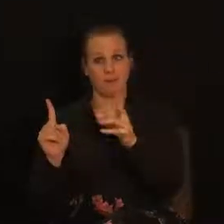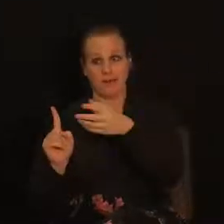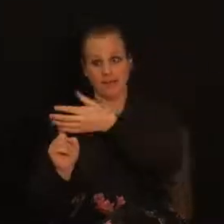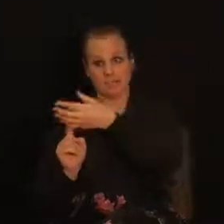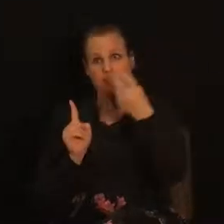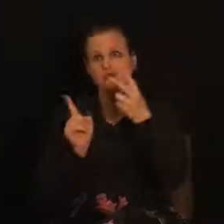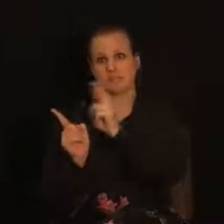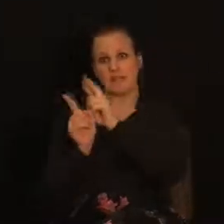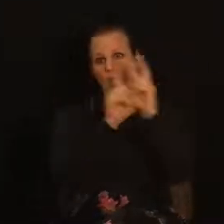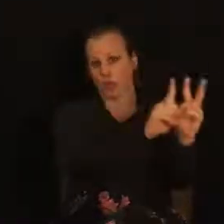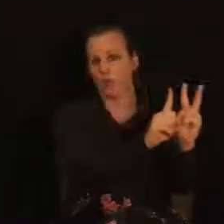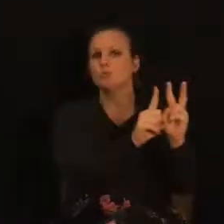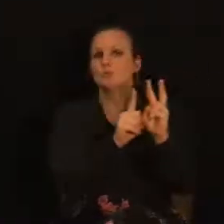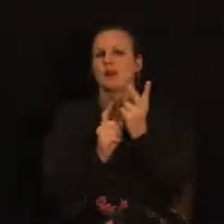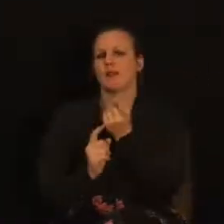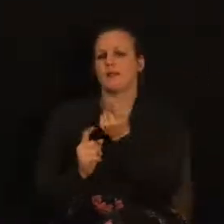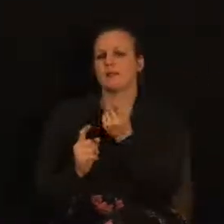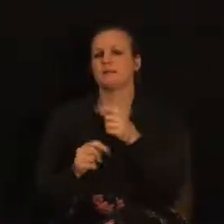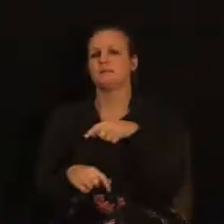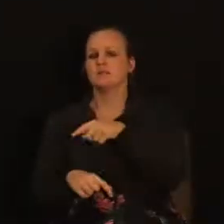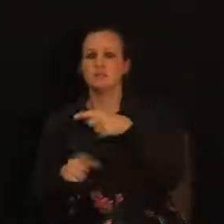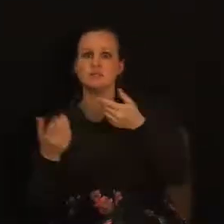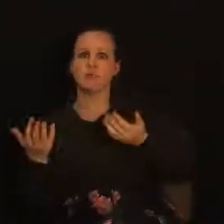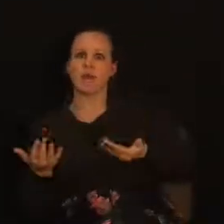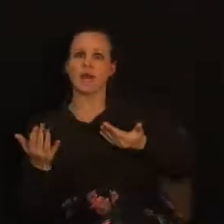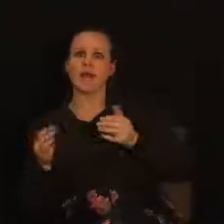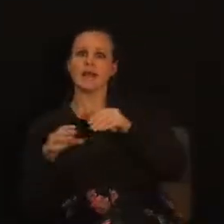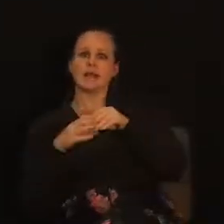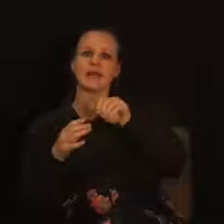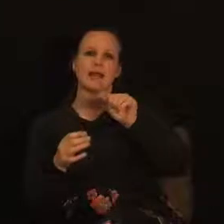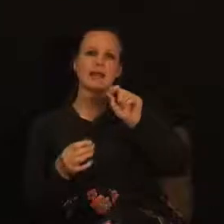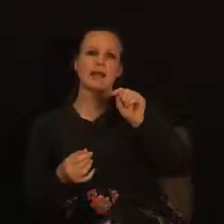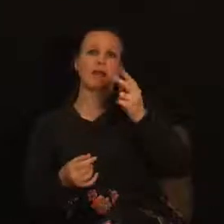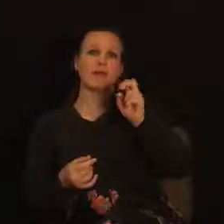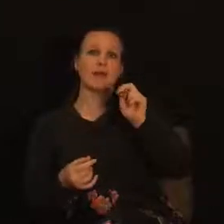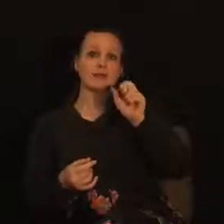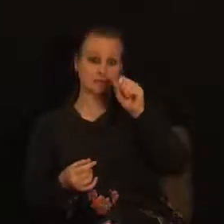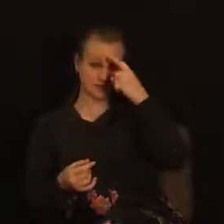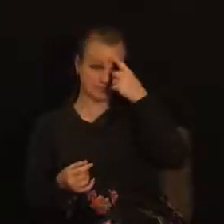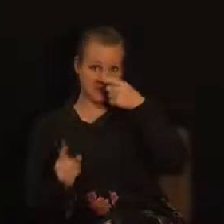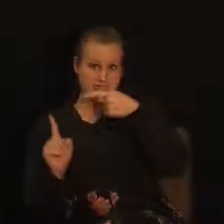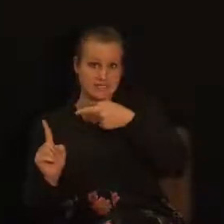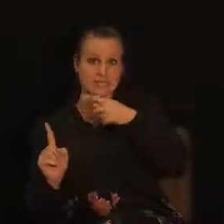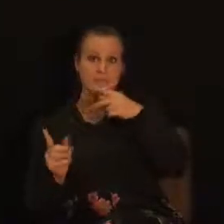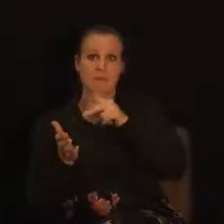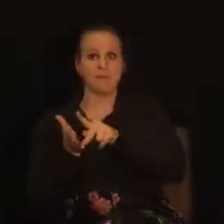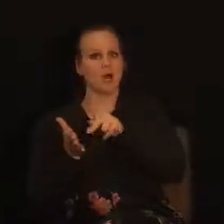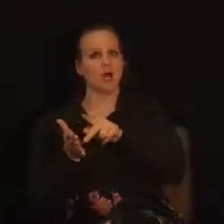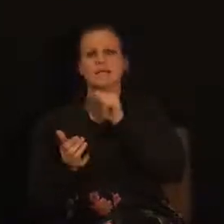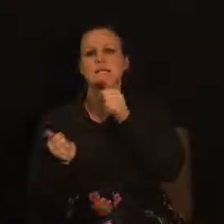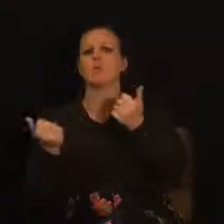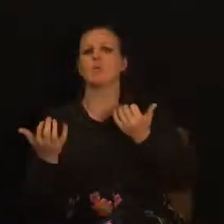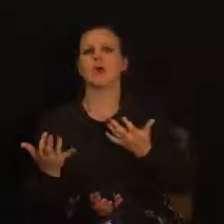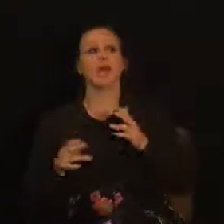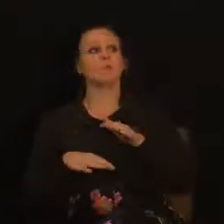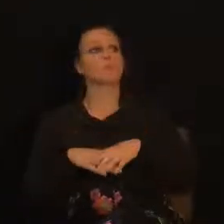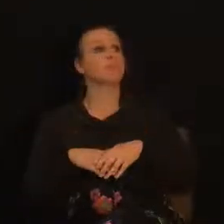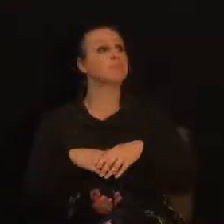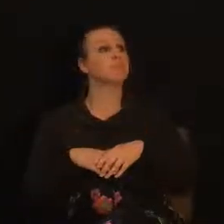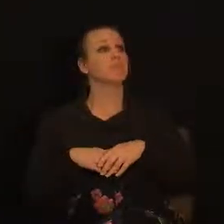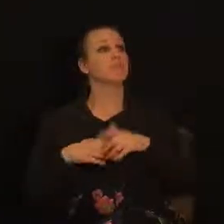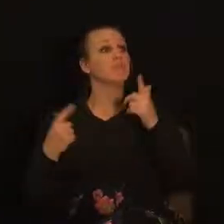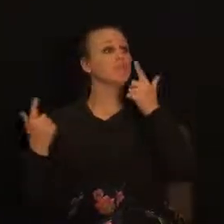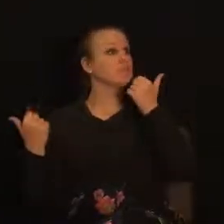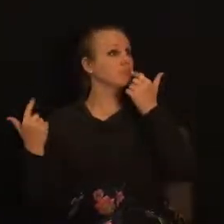So he's waiting in the city, but because he's Paul, he doesn't wait quietly. The